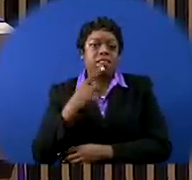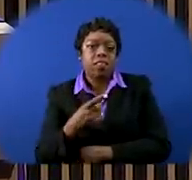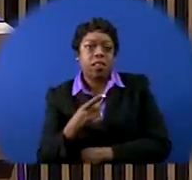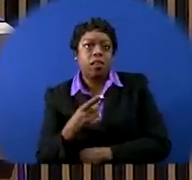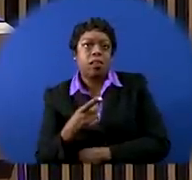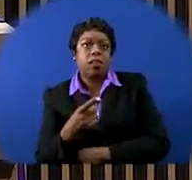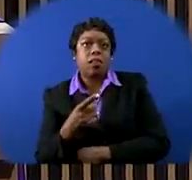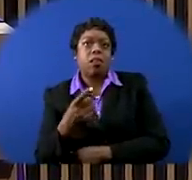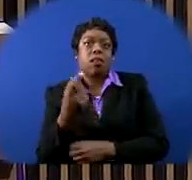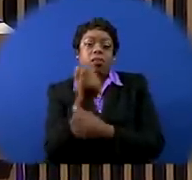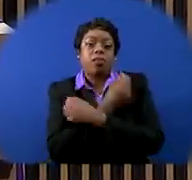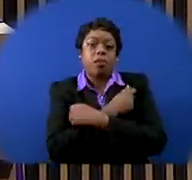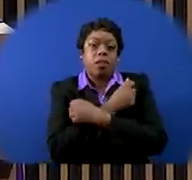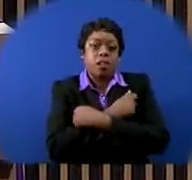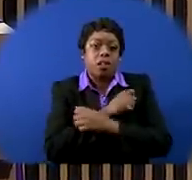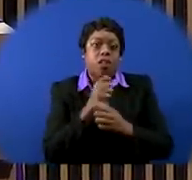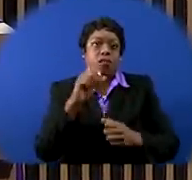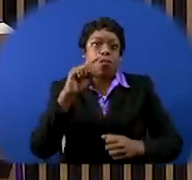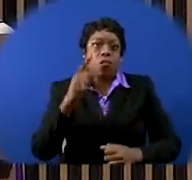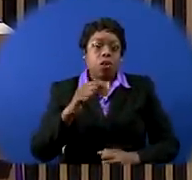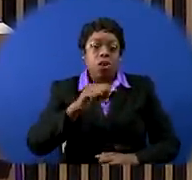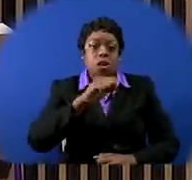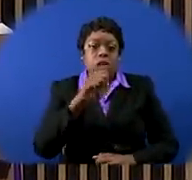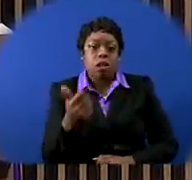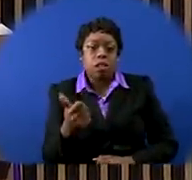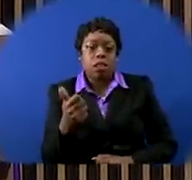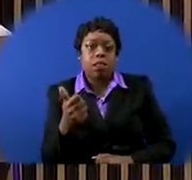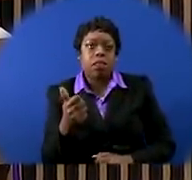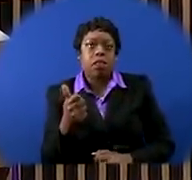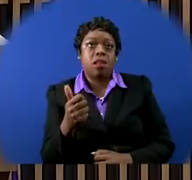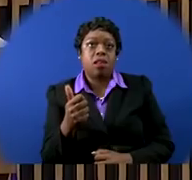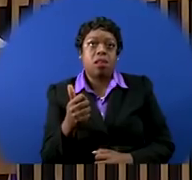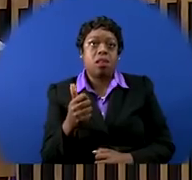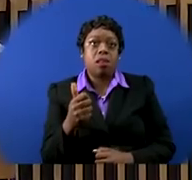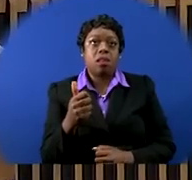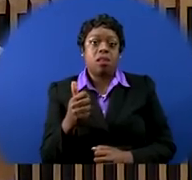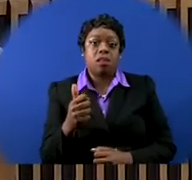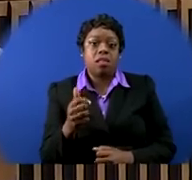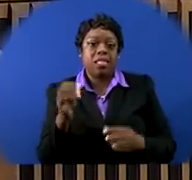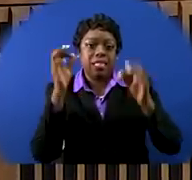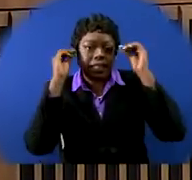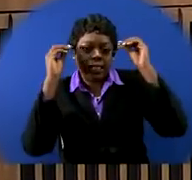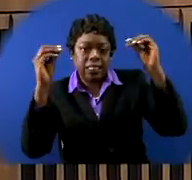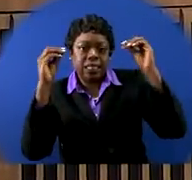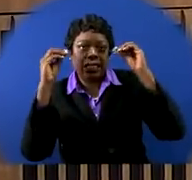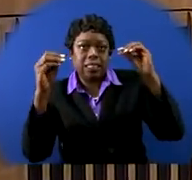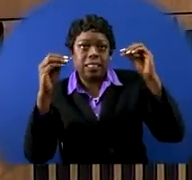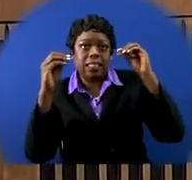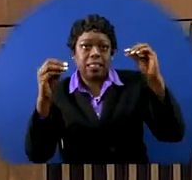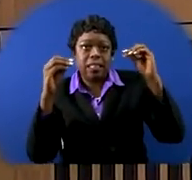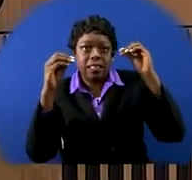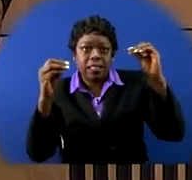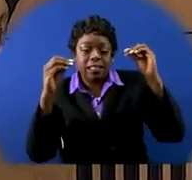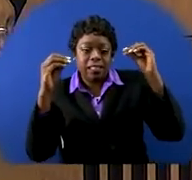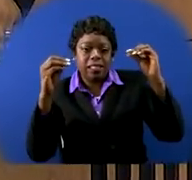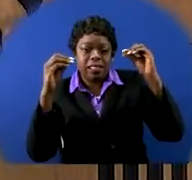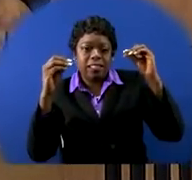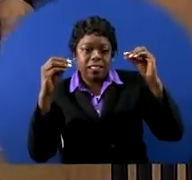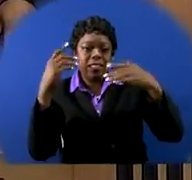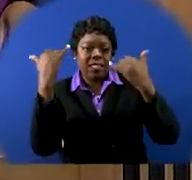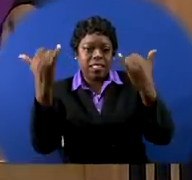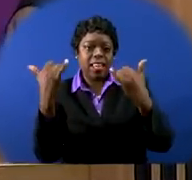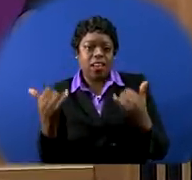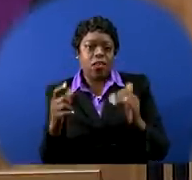one another, he told them, after he had begun to teach them, that when they come to this